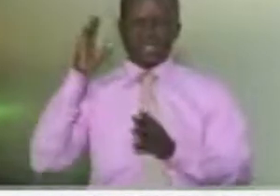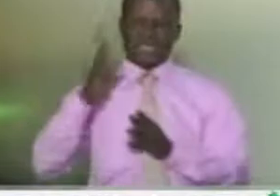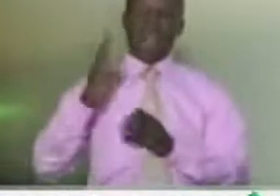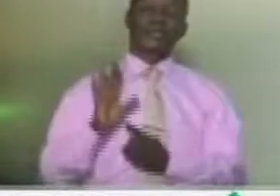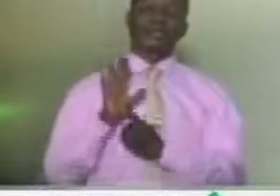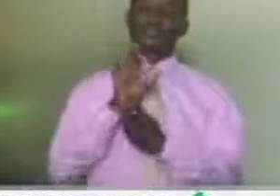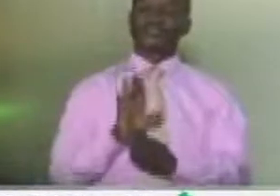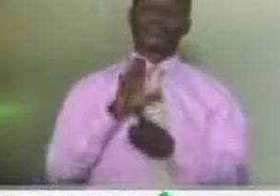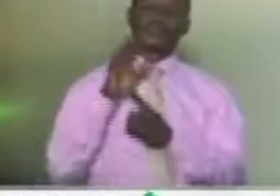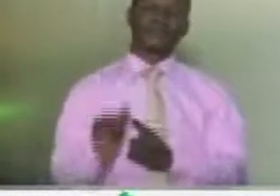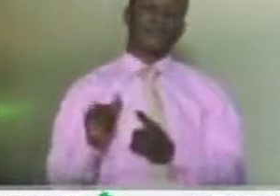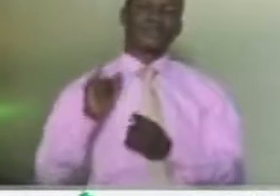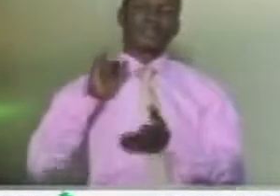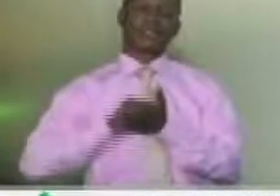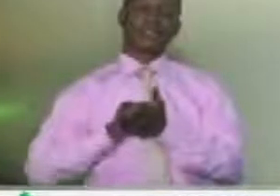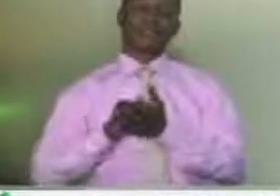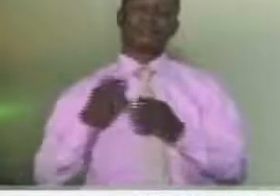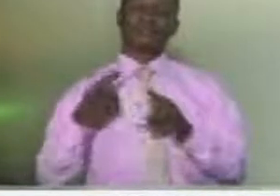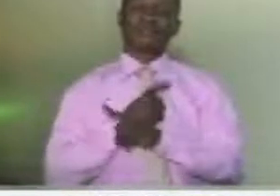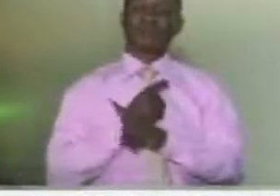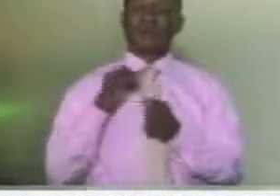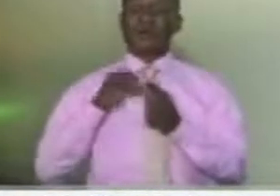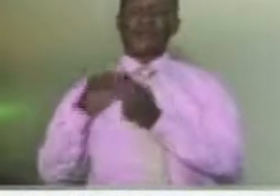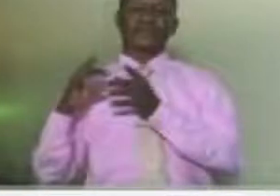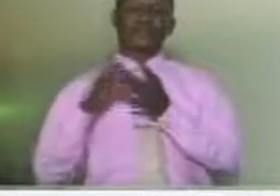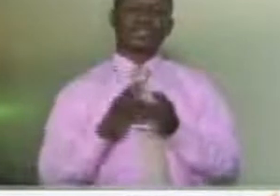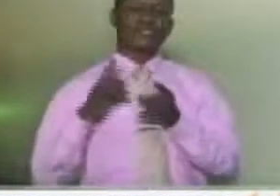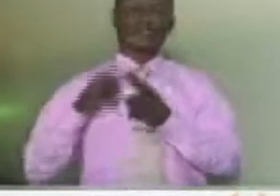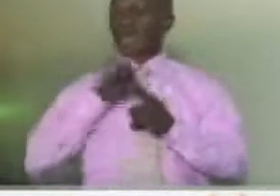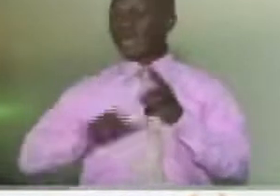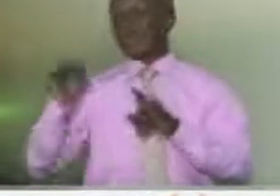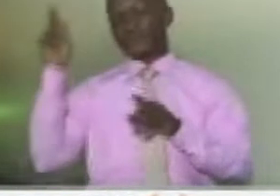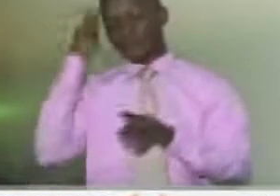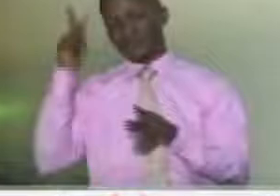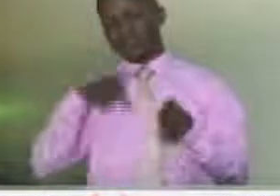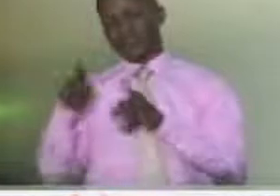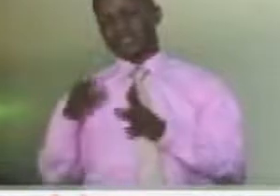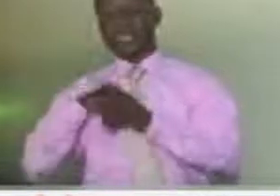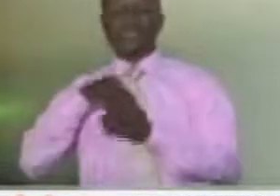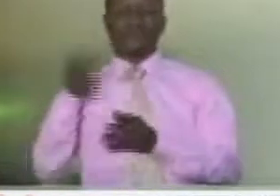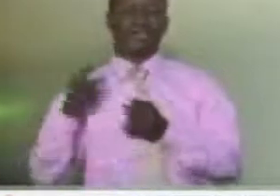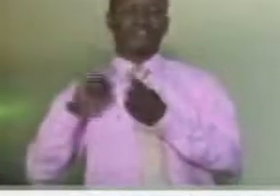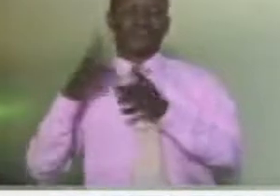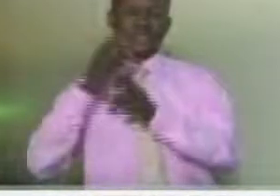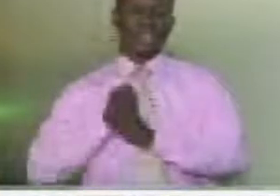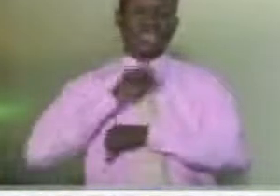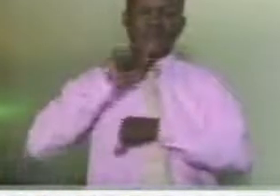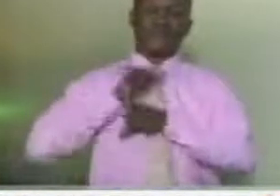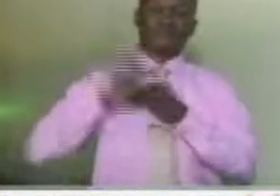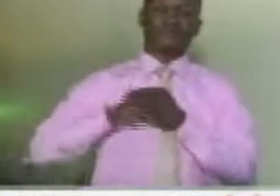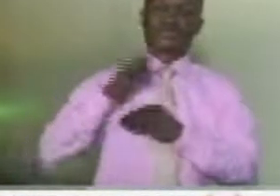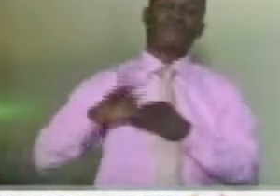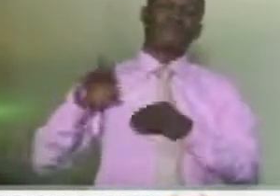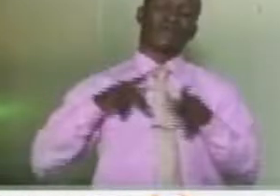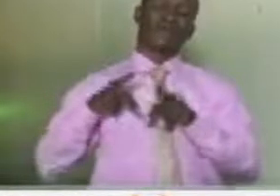his membership, affiliation, or connection to any political party in order to secure an appointment with a commission in any